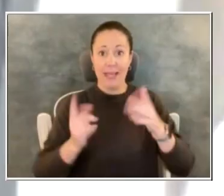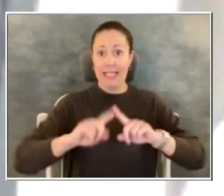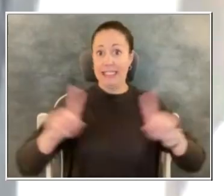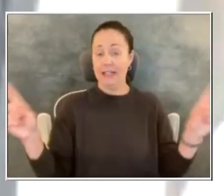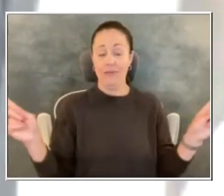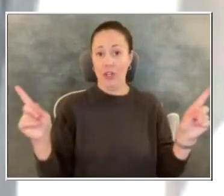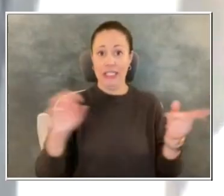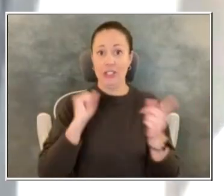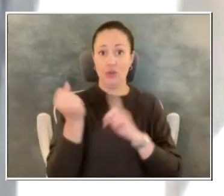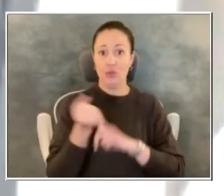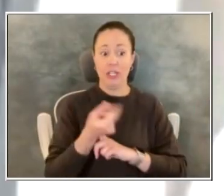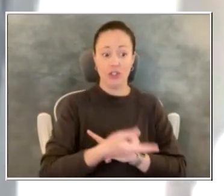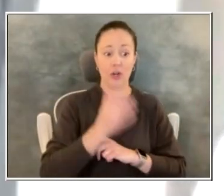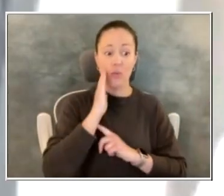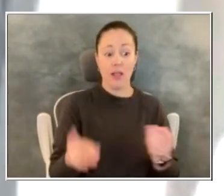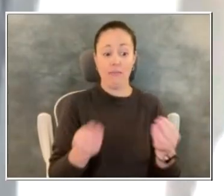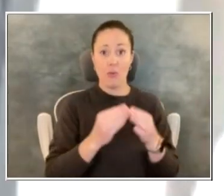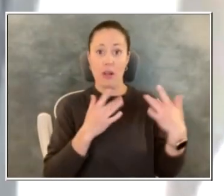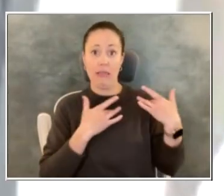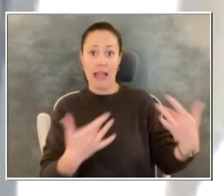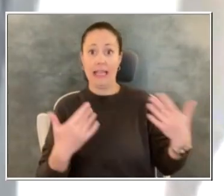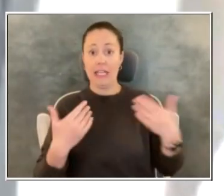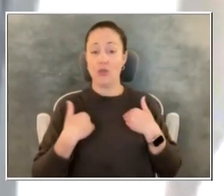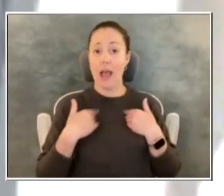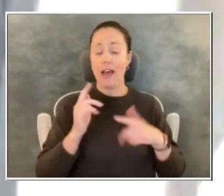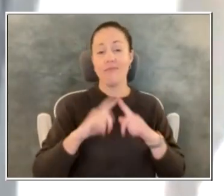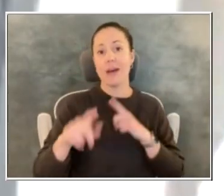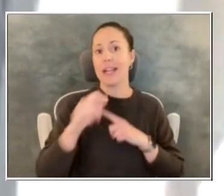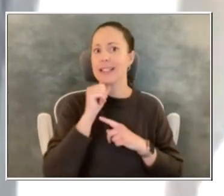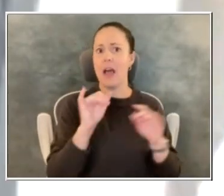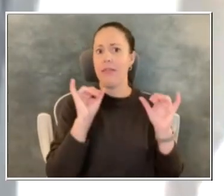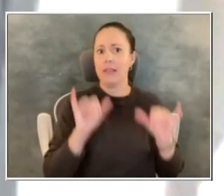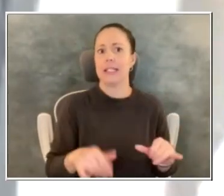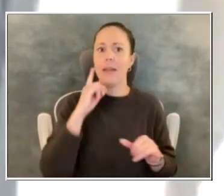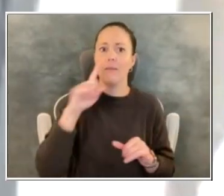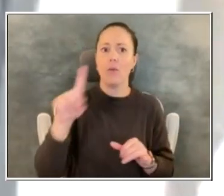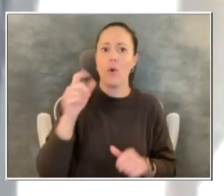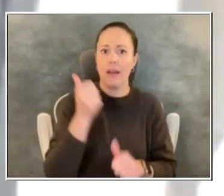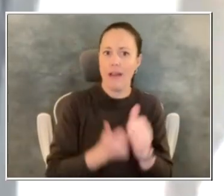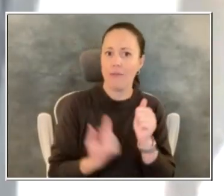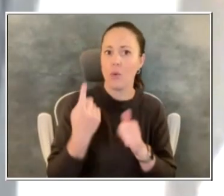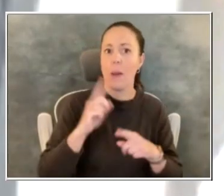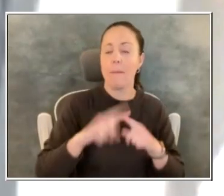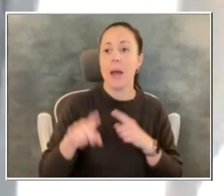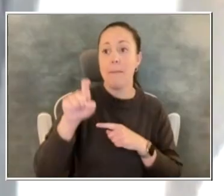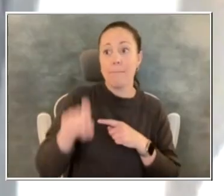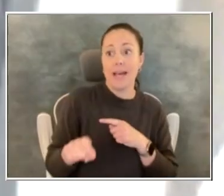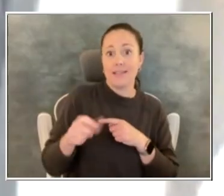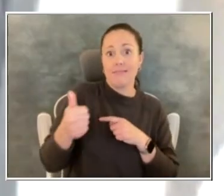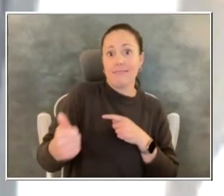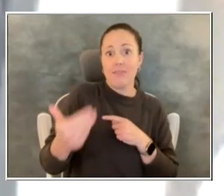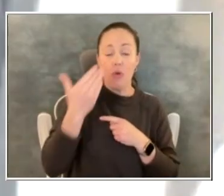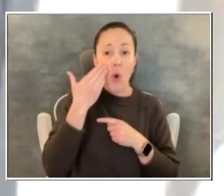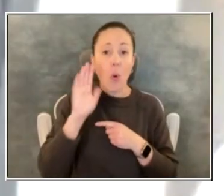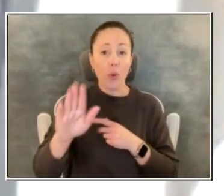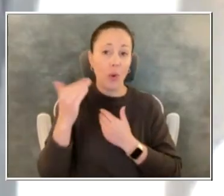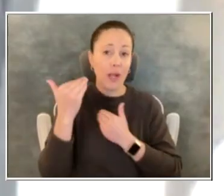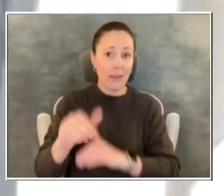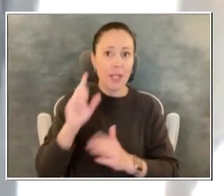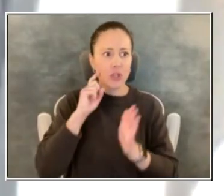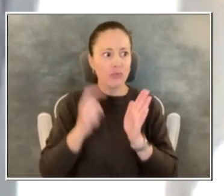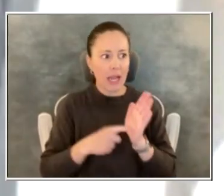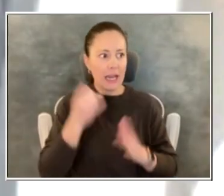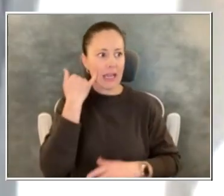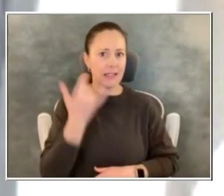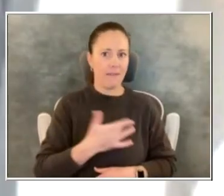but I would say it's not one size fits all. But you have to be aware of your limits and recognize if you're not feeling right or when you need